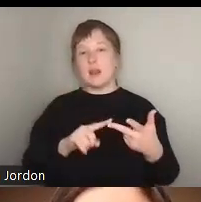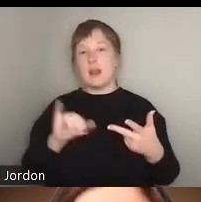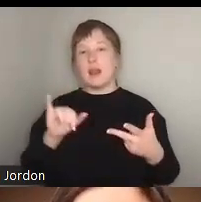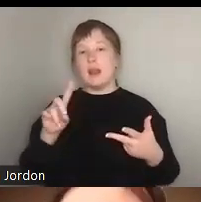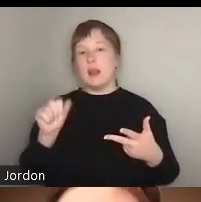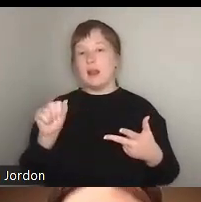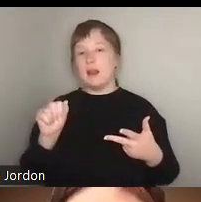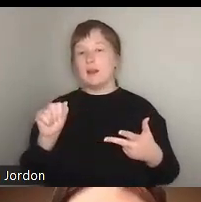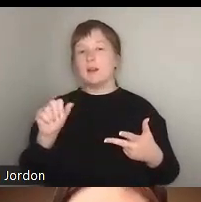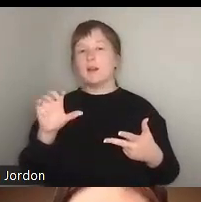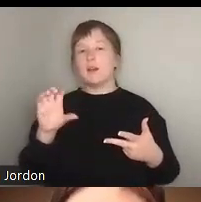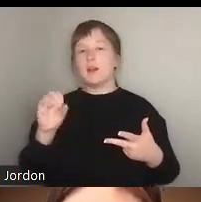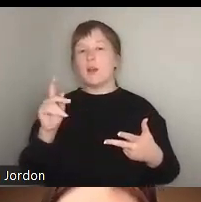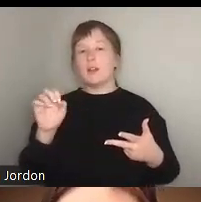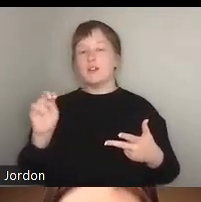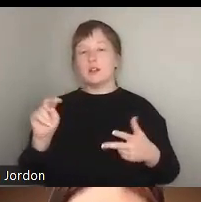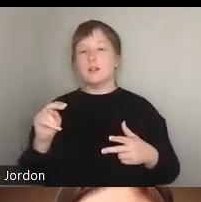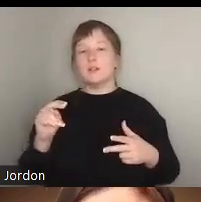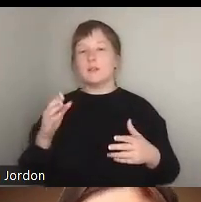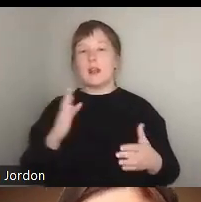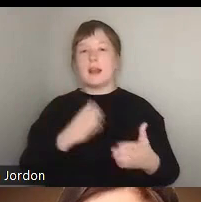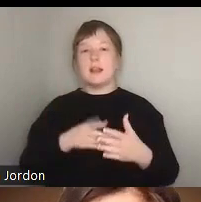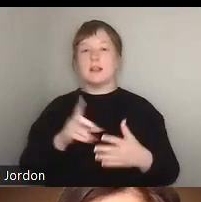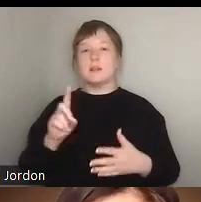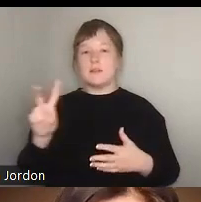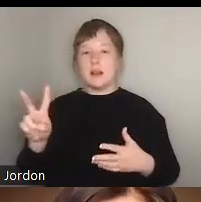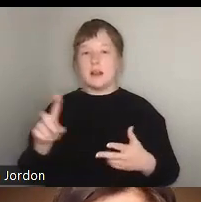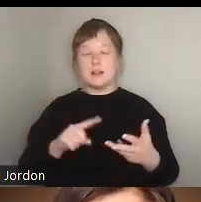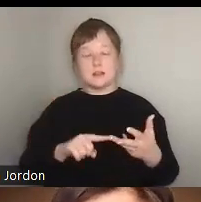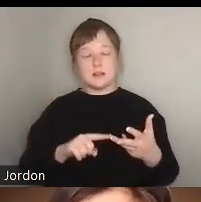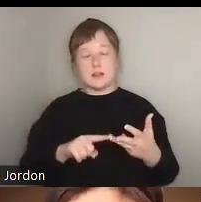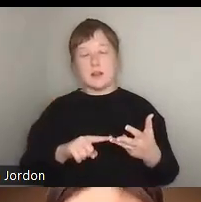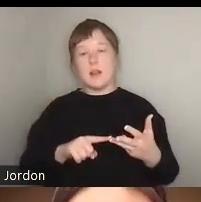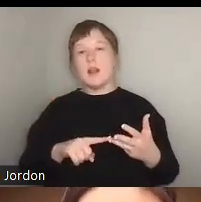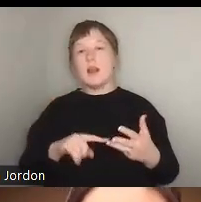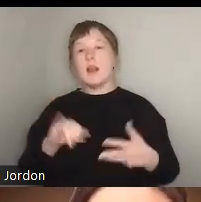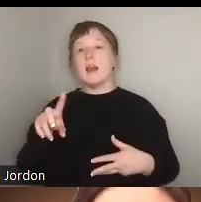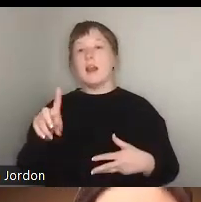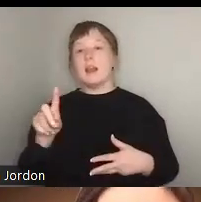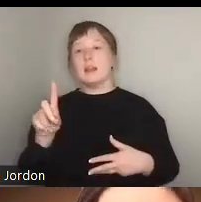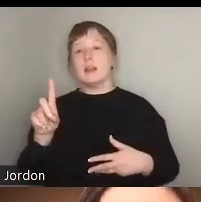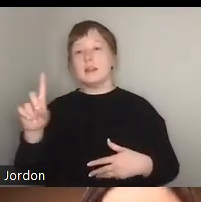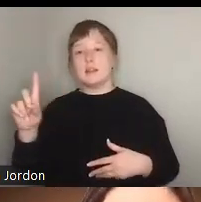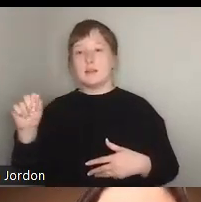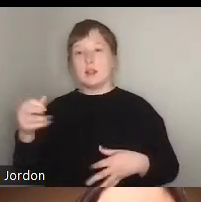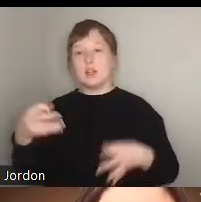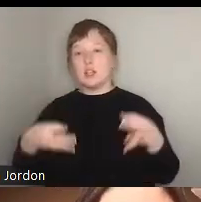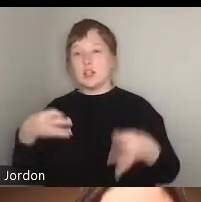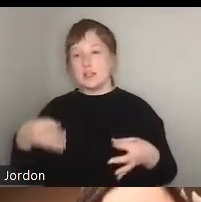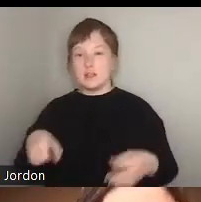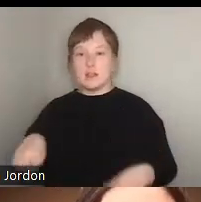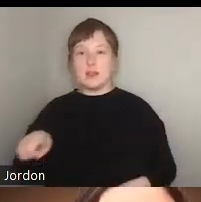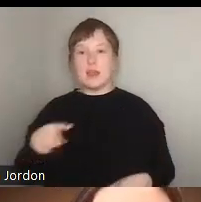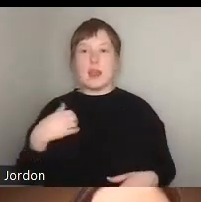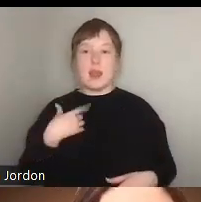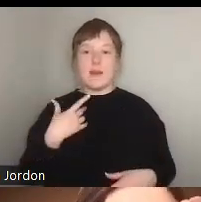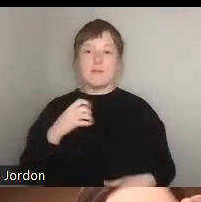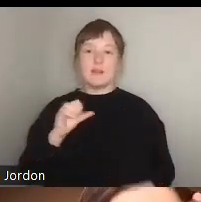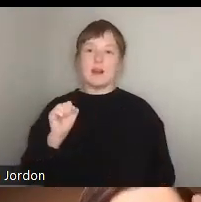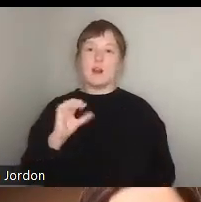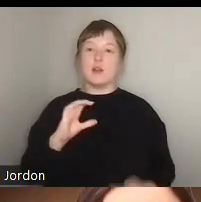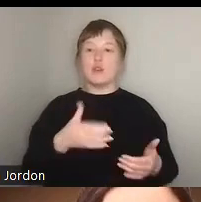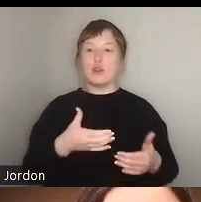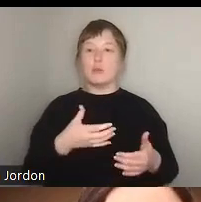Violence, Indiana Disability Justice, that bottom one there that I just said, Indiana Disability Justice, they have a section too where it